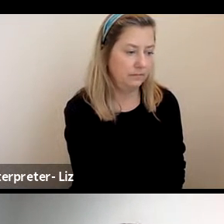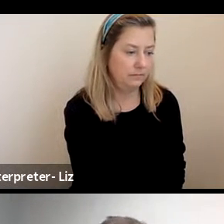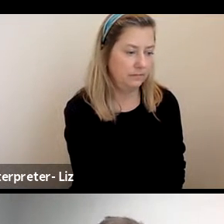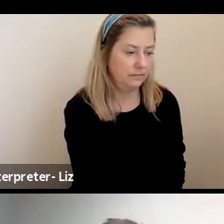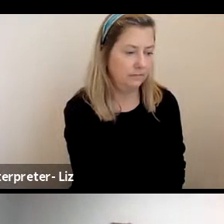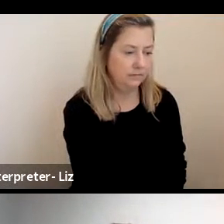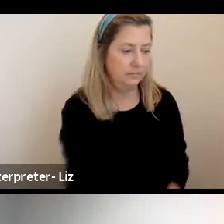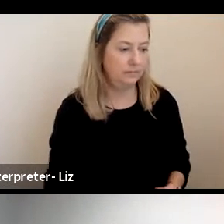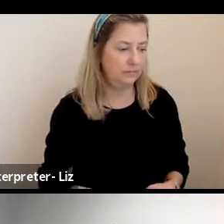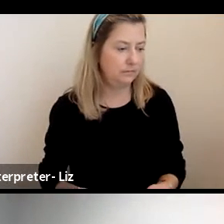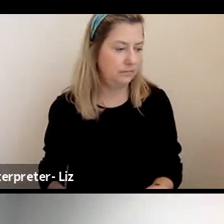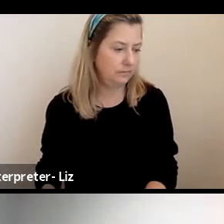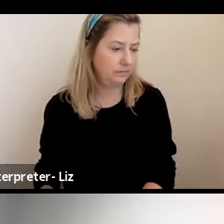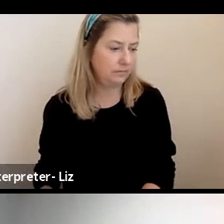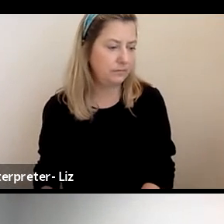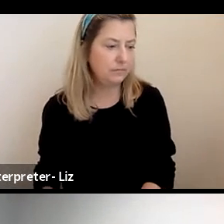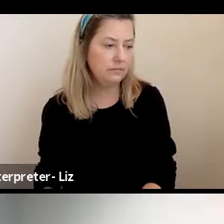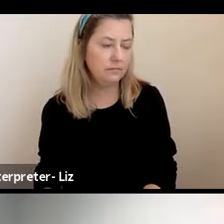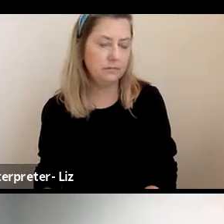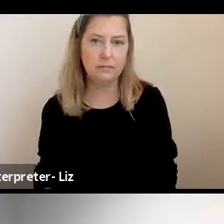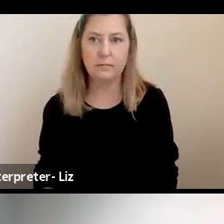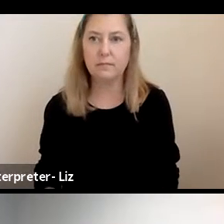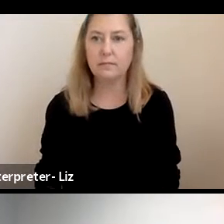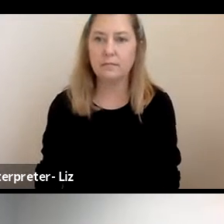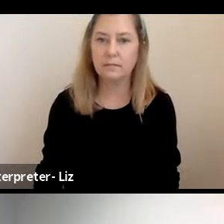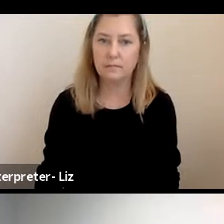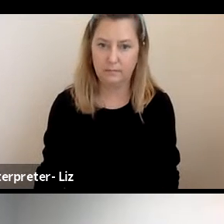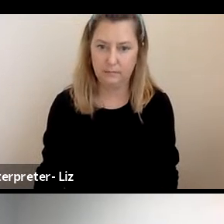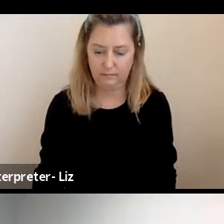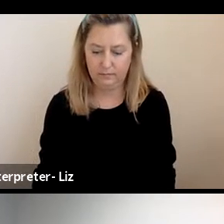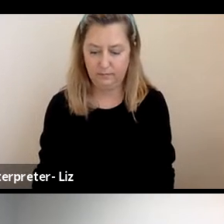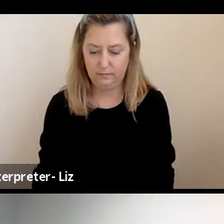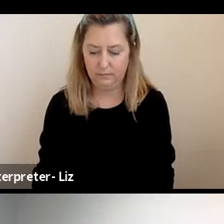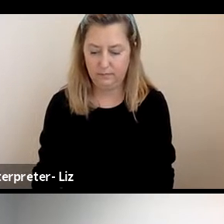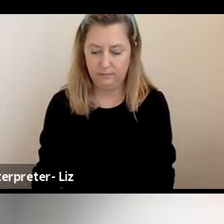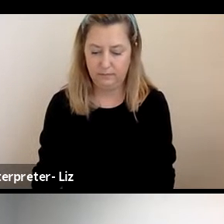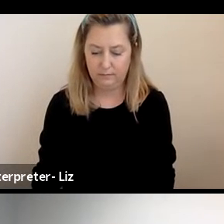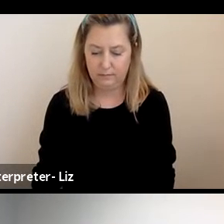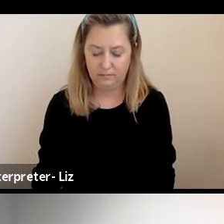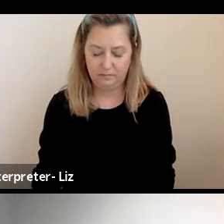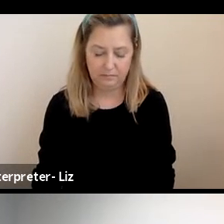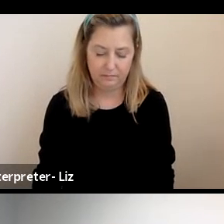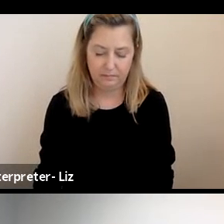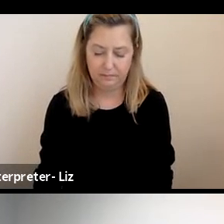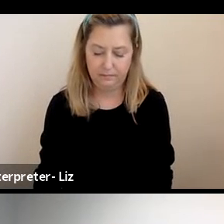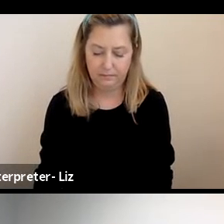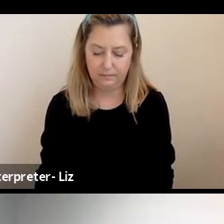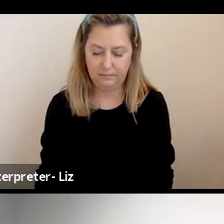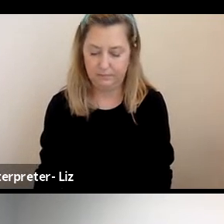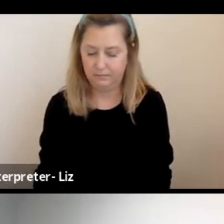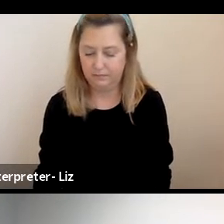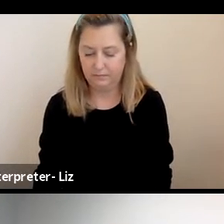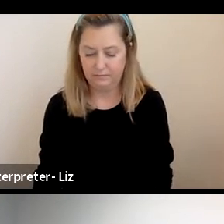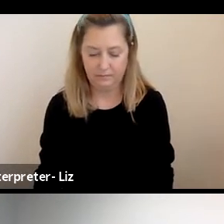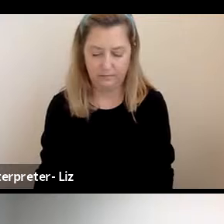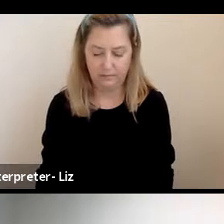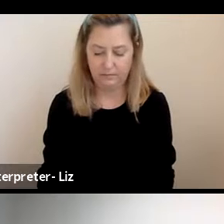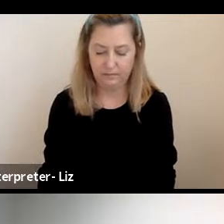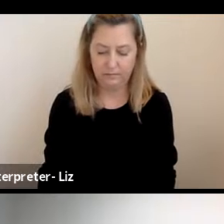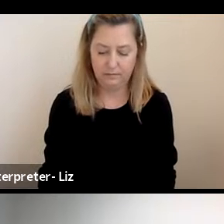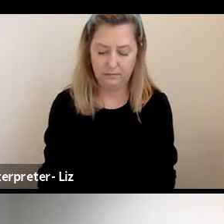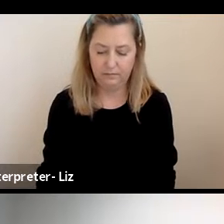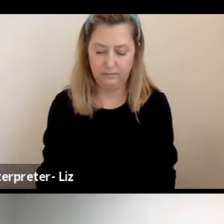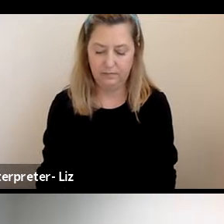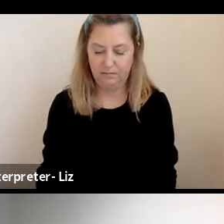The captioner says audio is low and there's a beeping. Are we using the mic on my computer? No. Okay. My